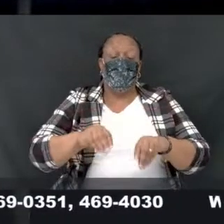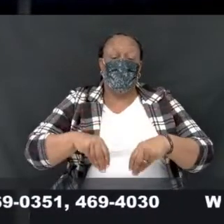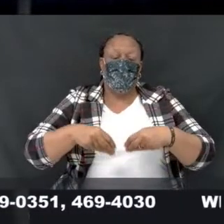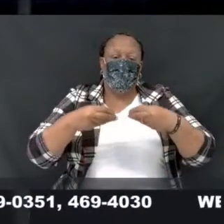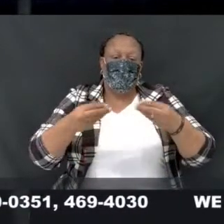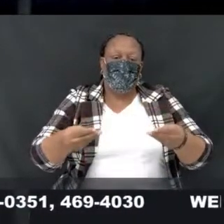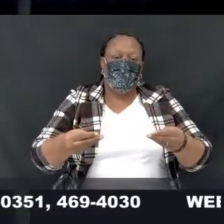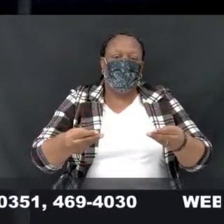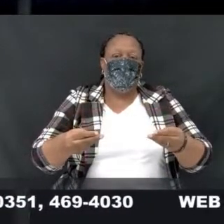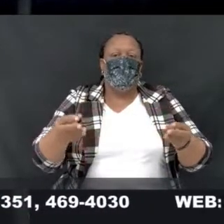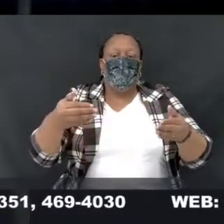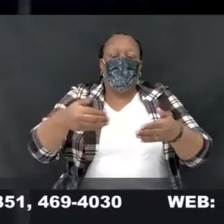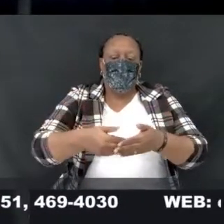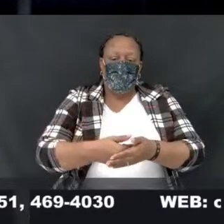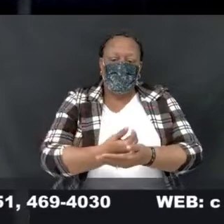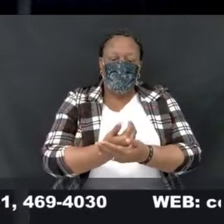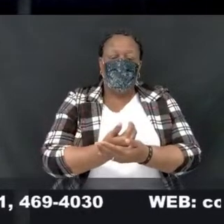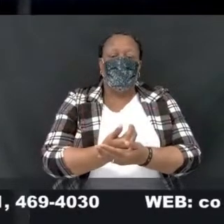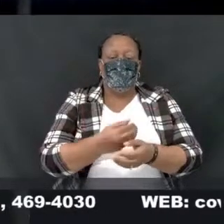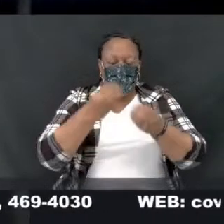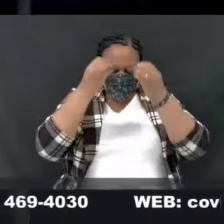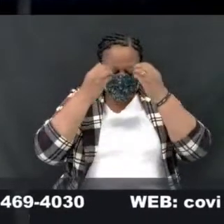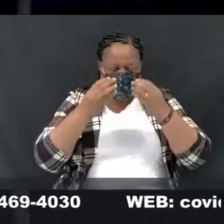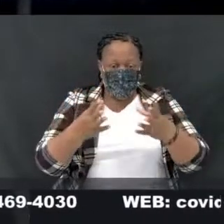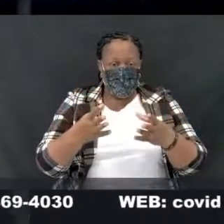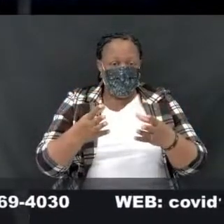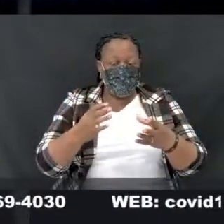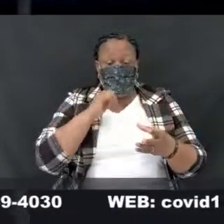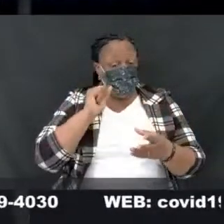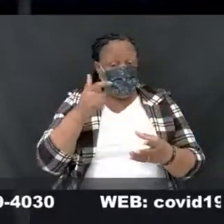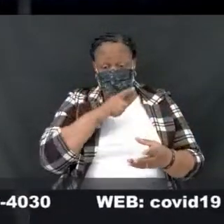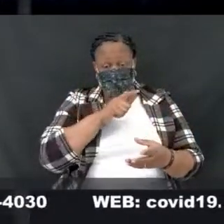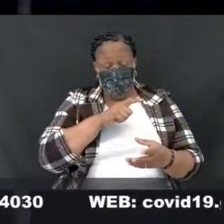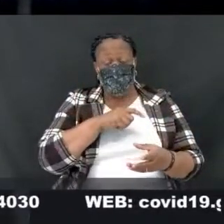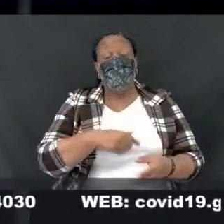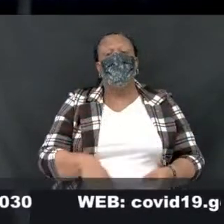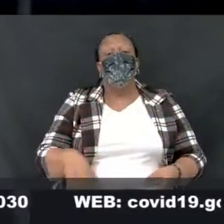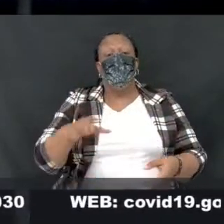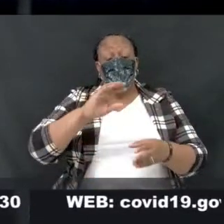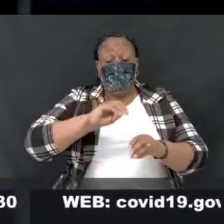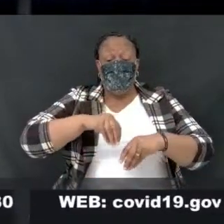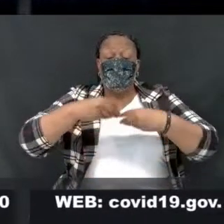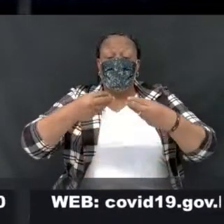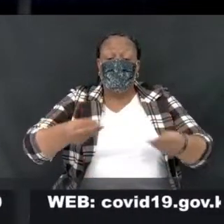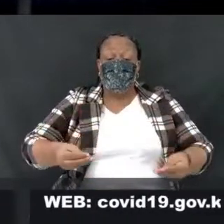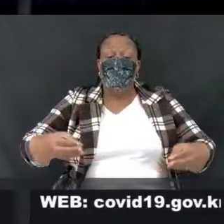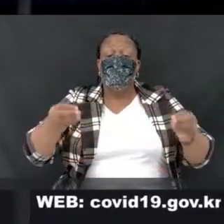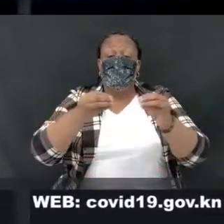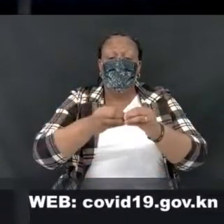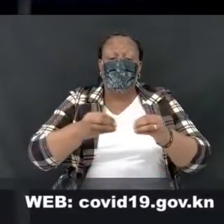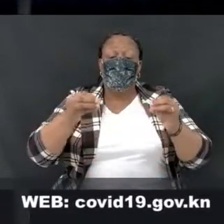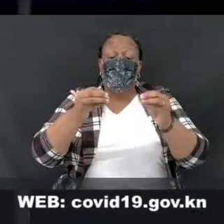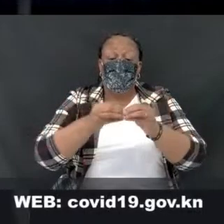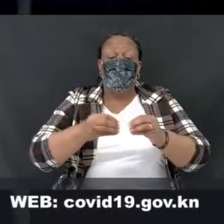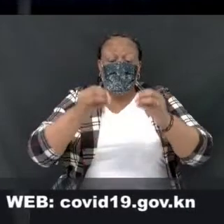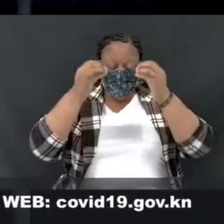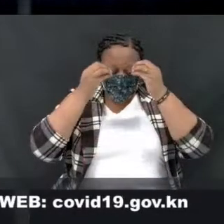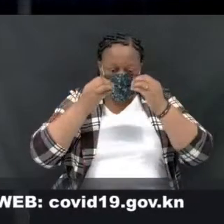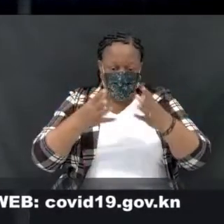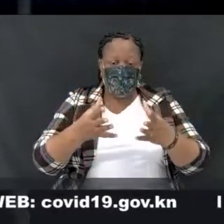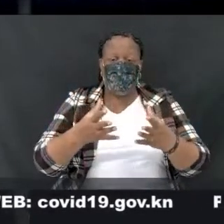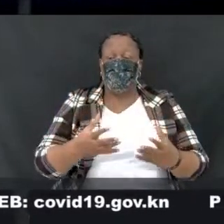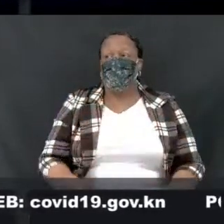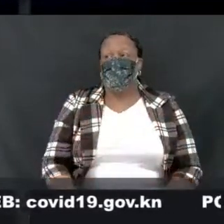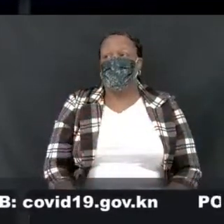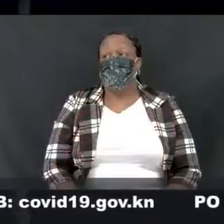not lying to you. We are simply keeping you updated and informed. That is the nature of science and discovery. We